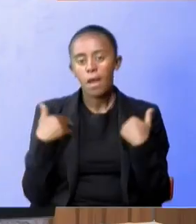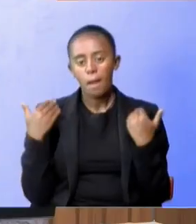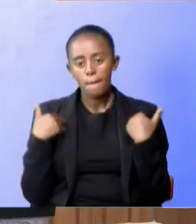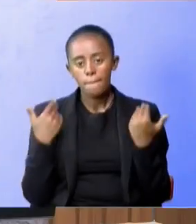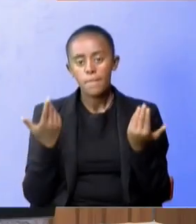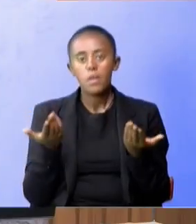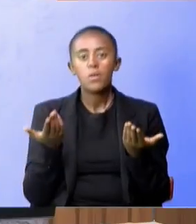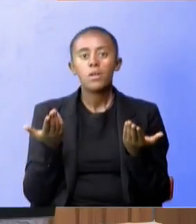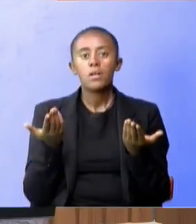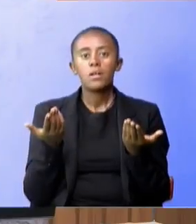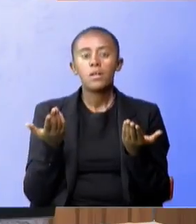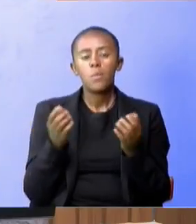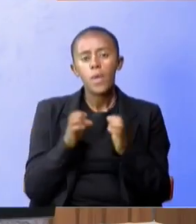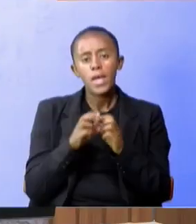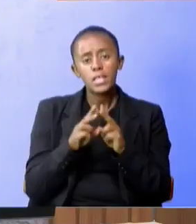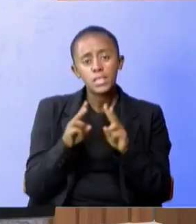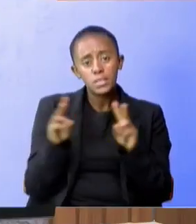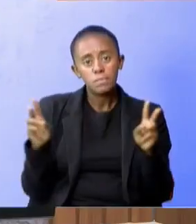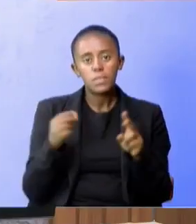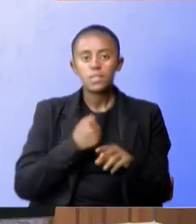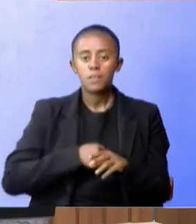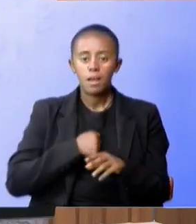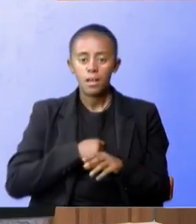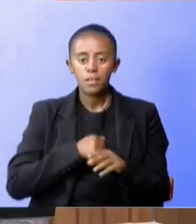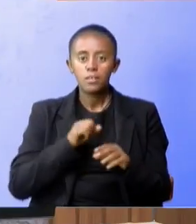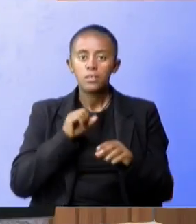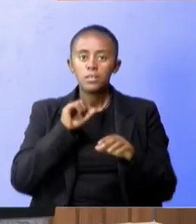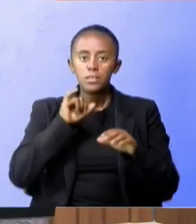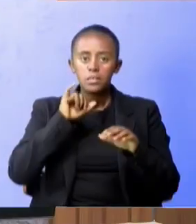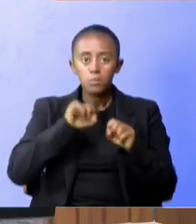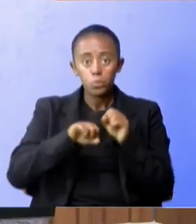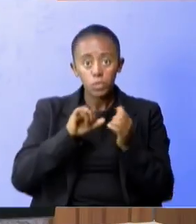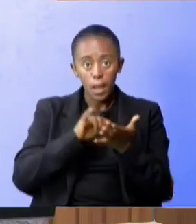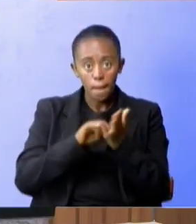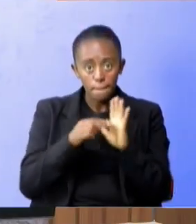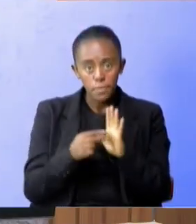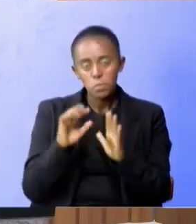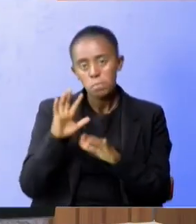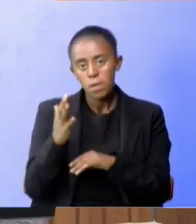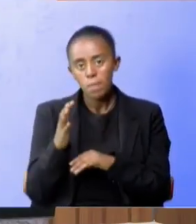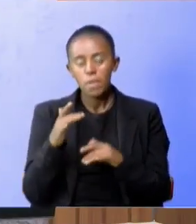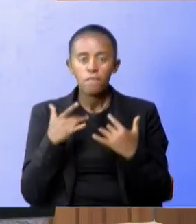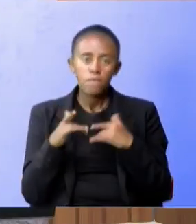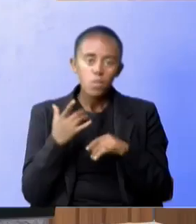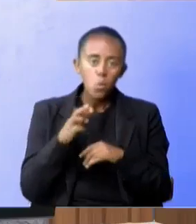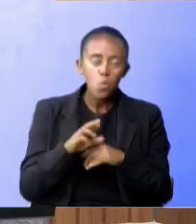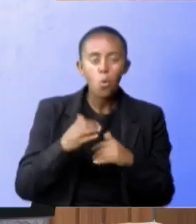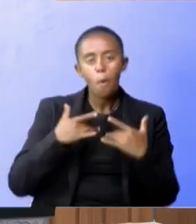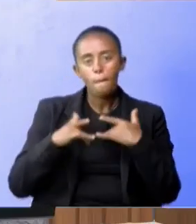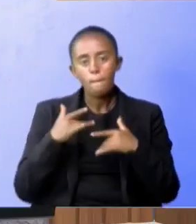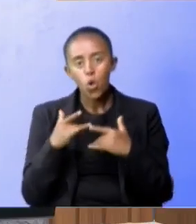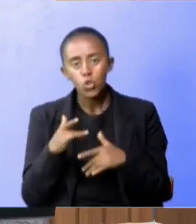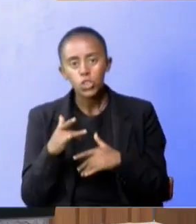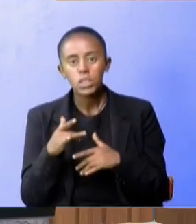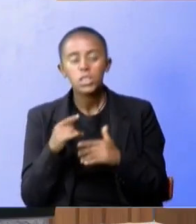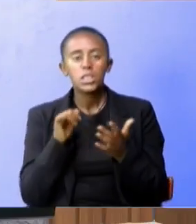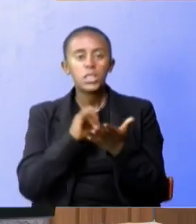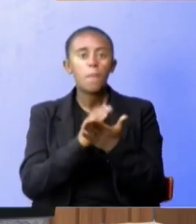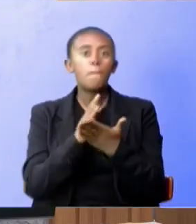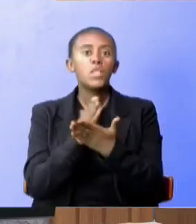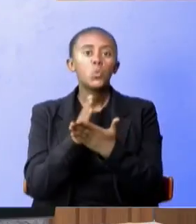or extremely sad. So that means there may be feelings or emotions in